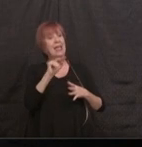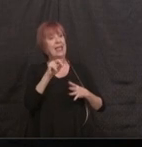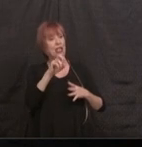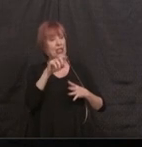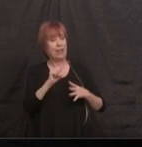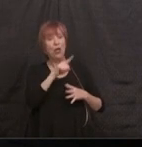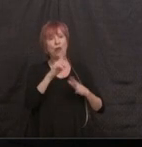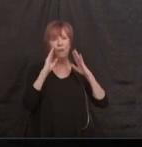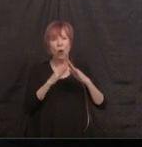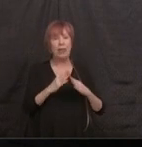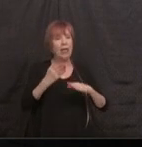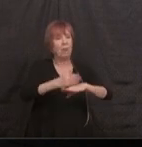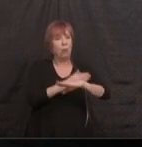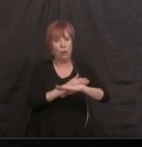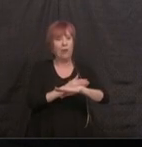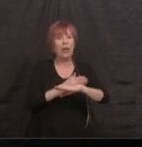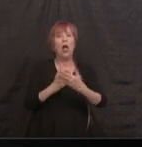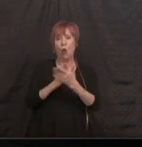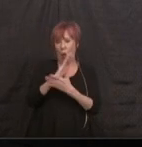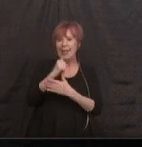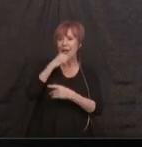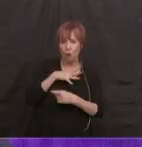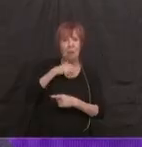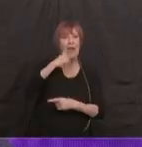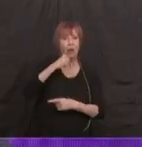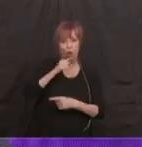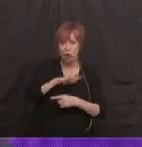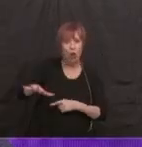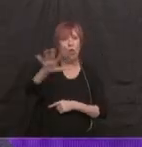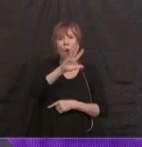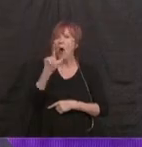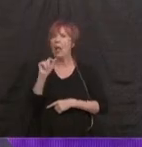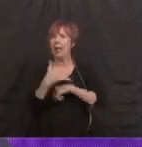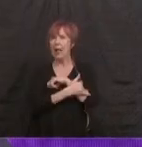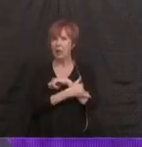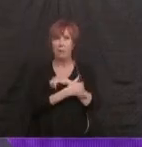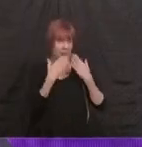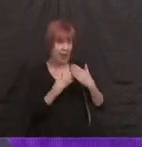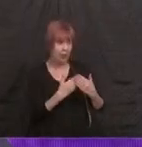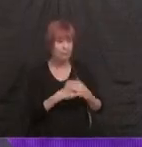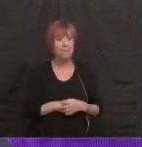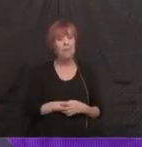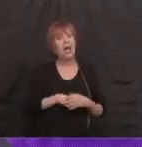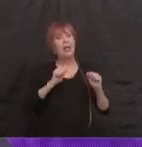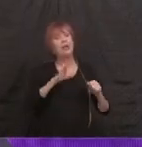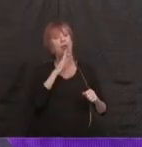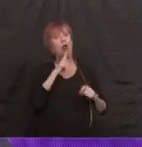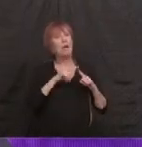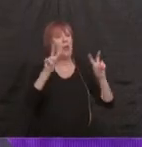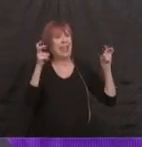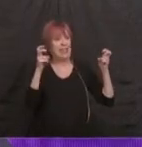rights throughout LA County. So thank you for doing that. Can you speak about the issues and